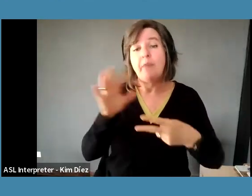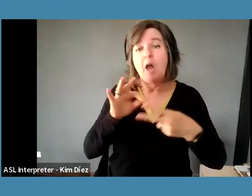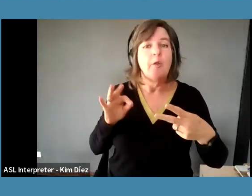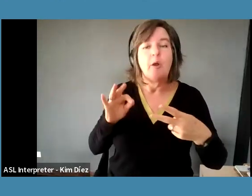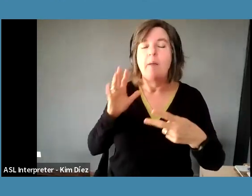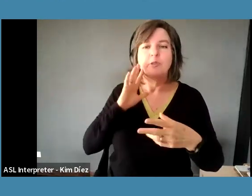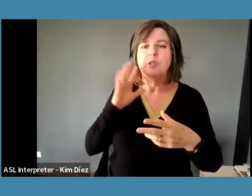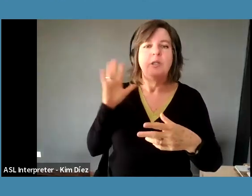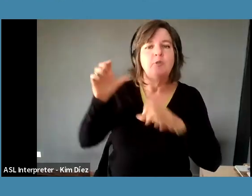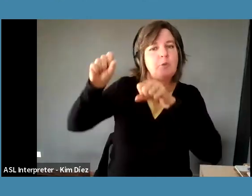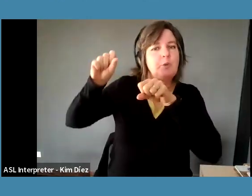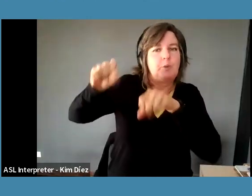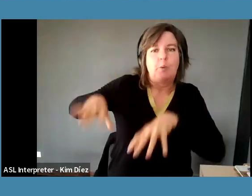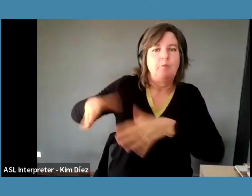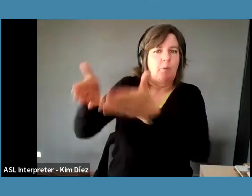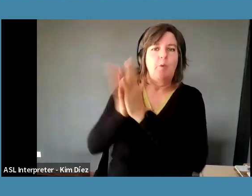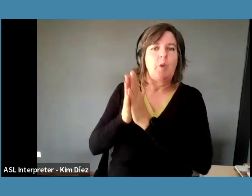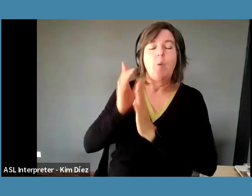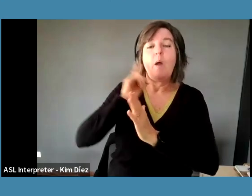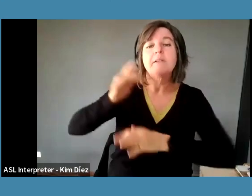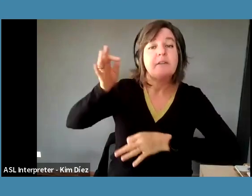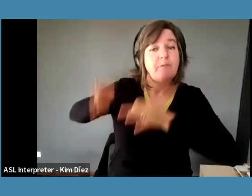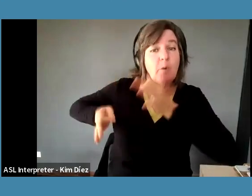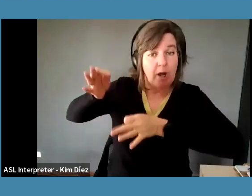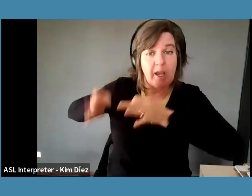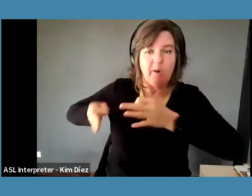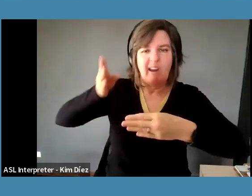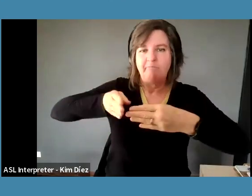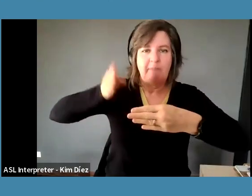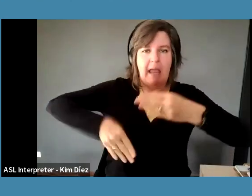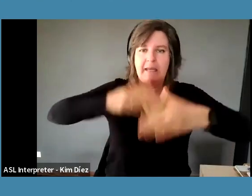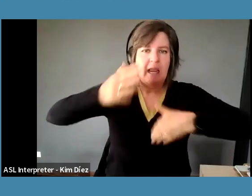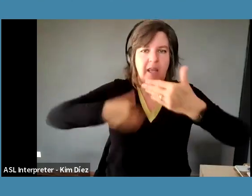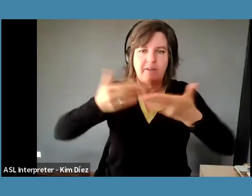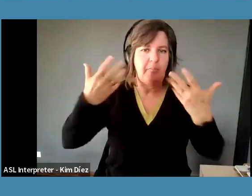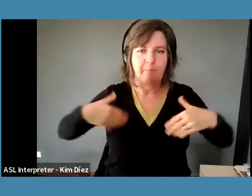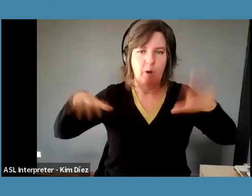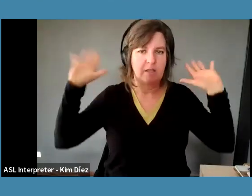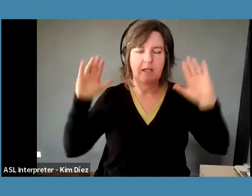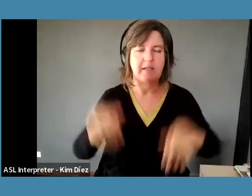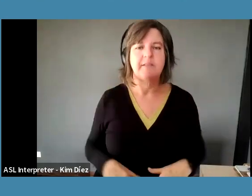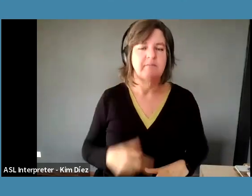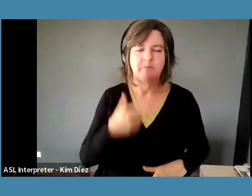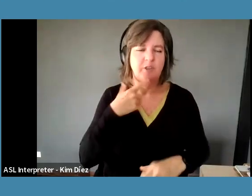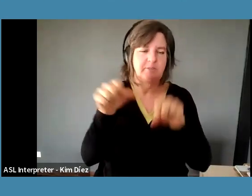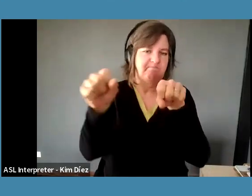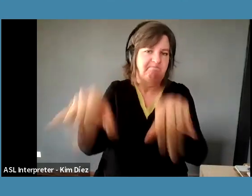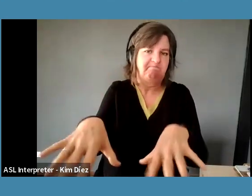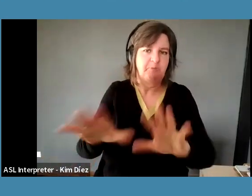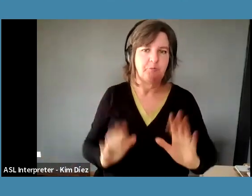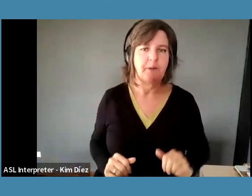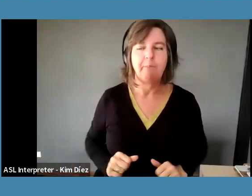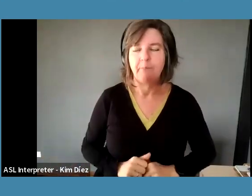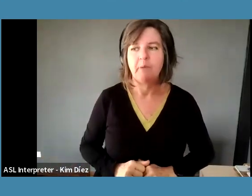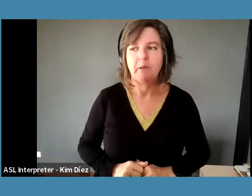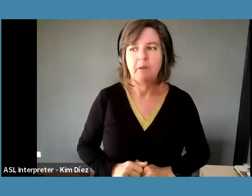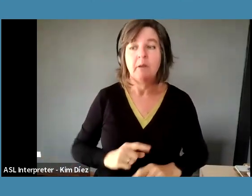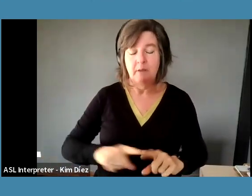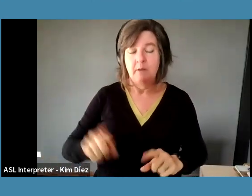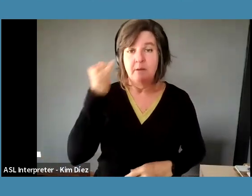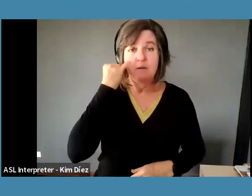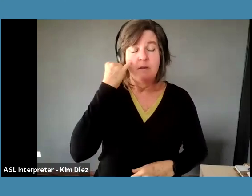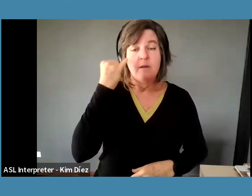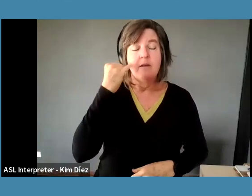hearing and end the process. You can choose just not to go forward. But yeah, if